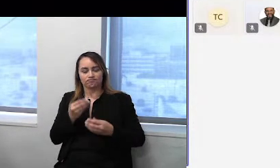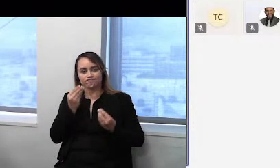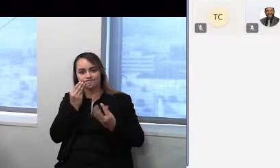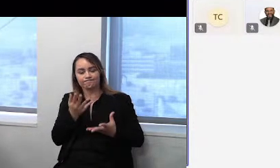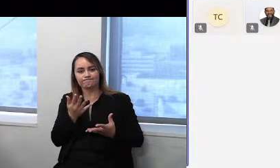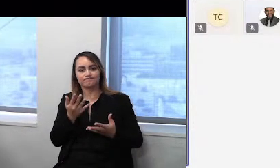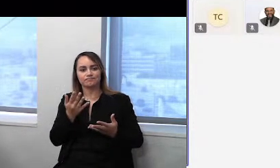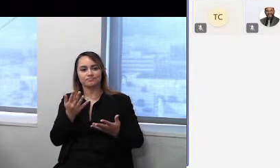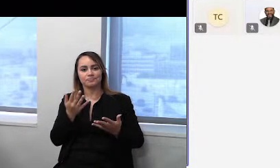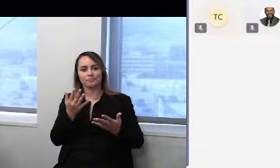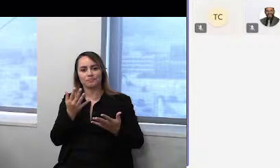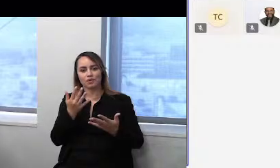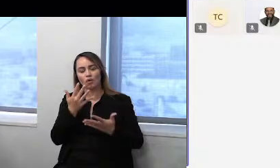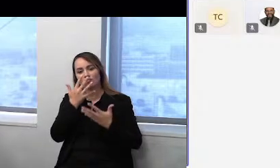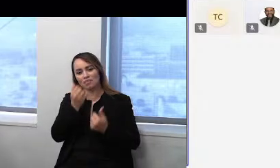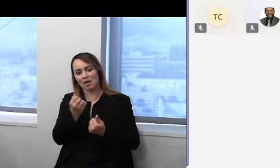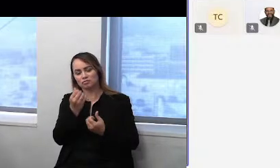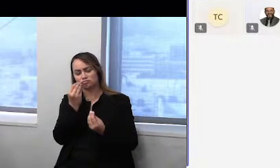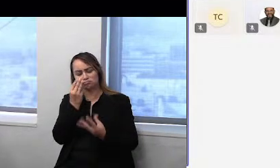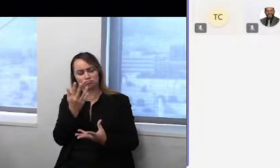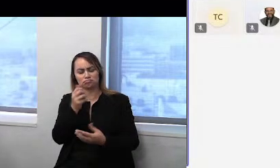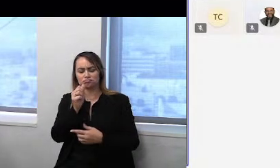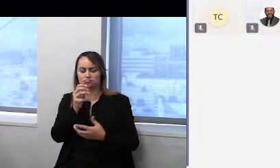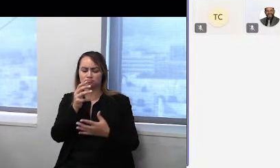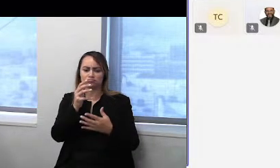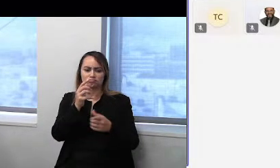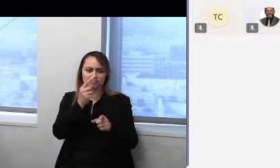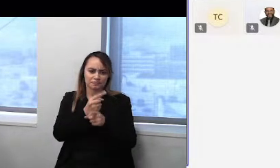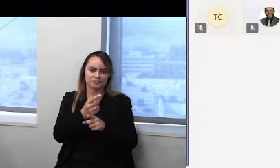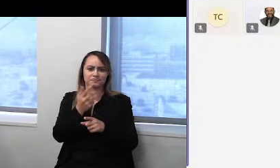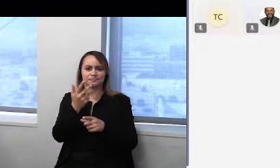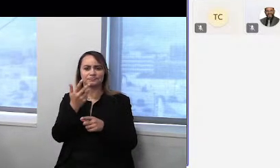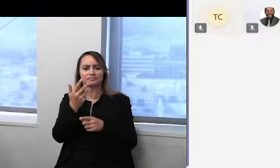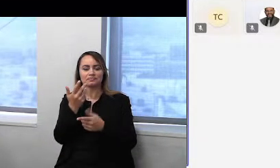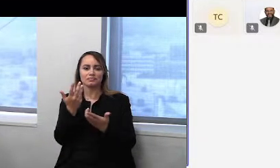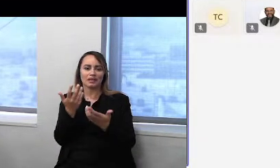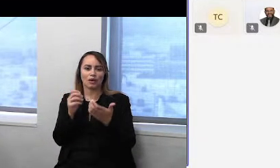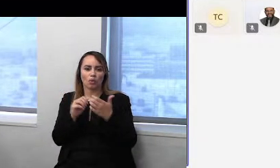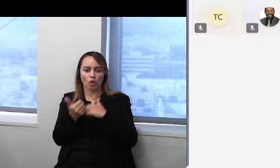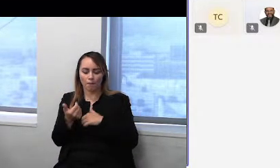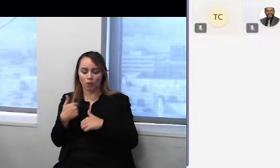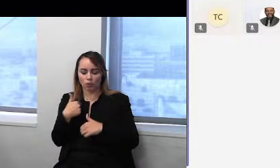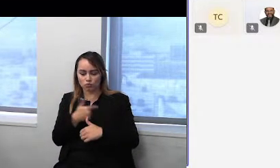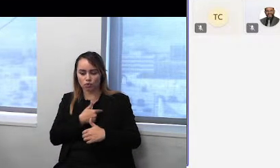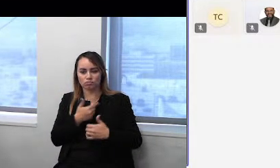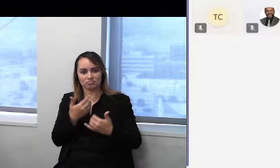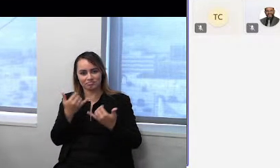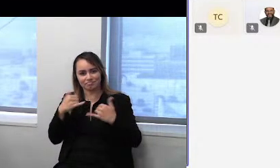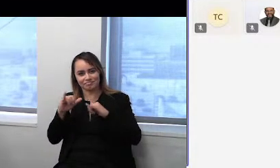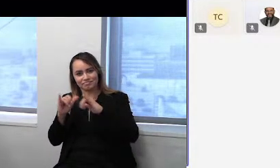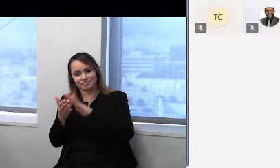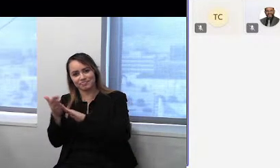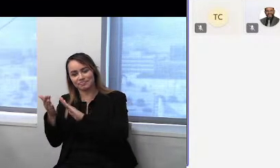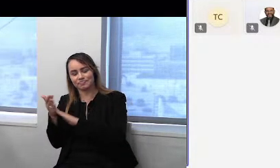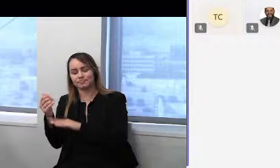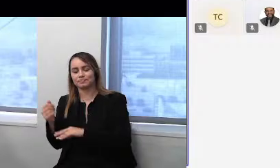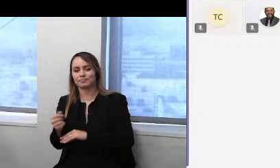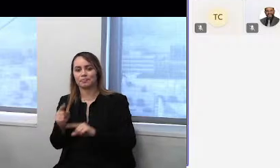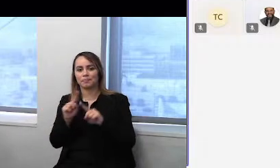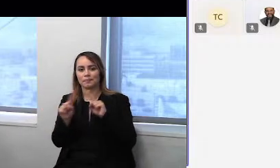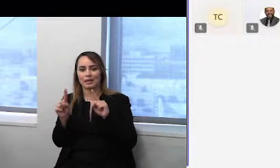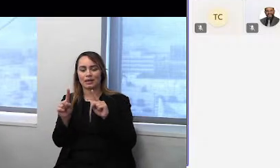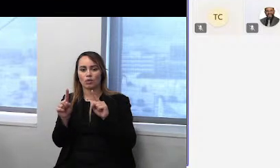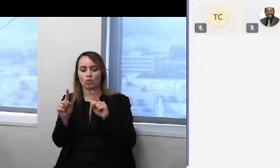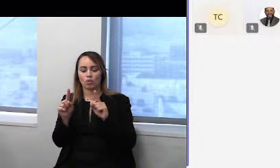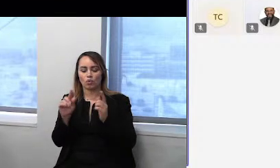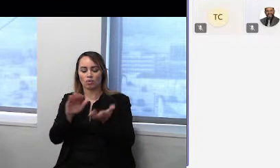this for your question, because I think what you're looking for, you're talking about location. It is a very challenge siting new facilities in